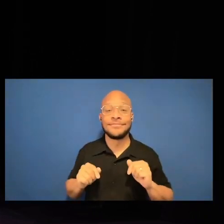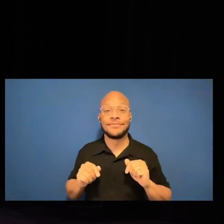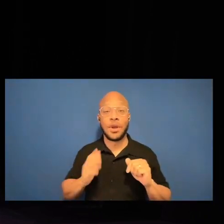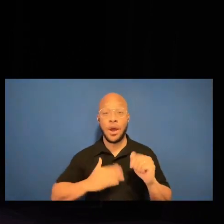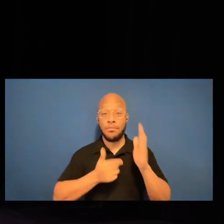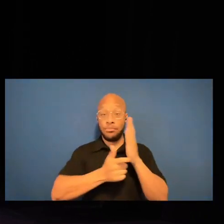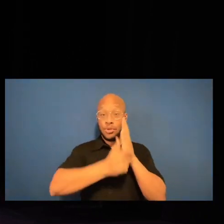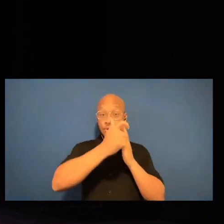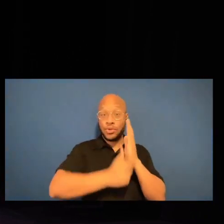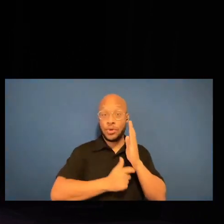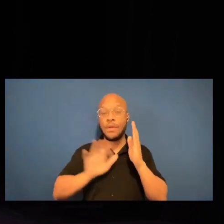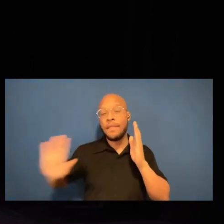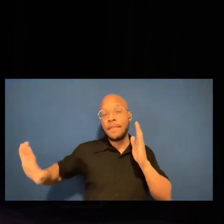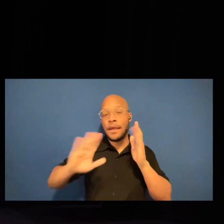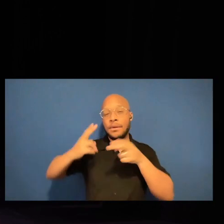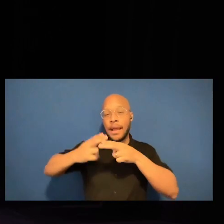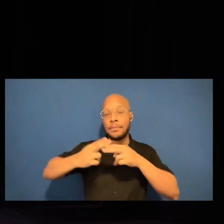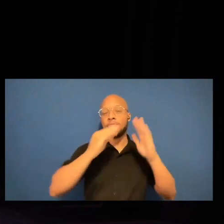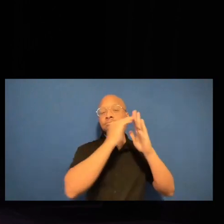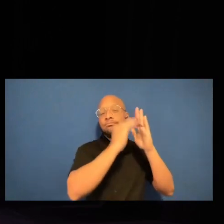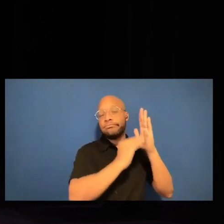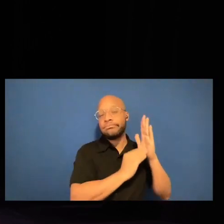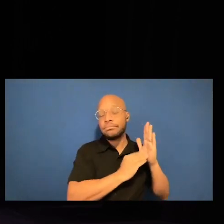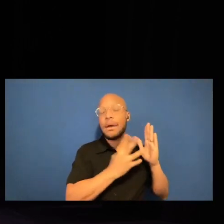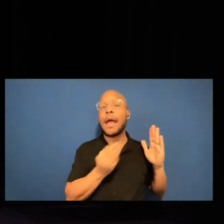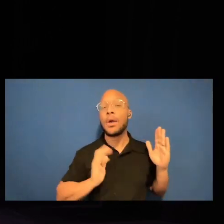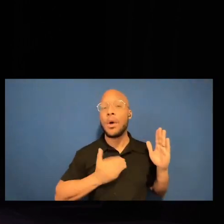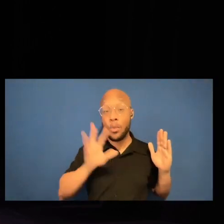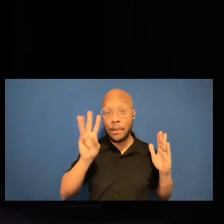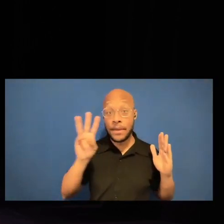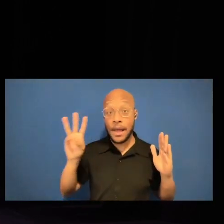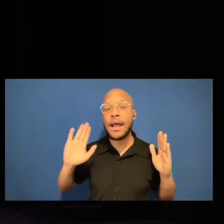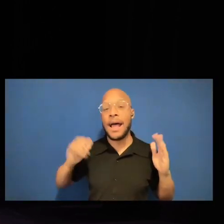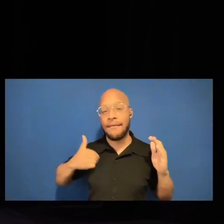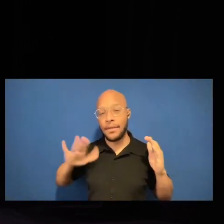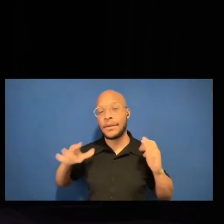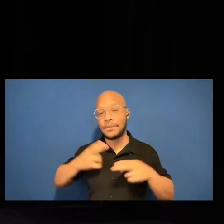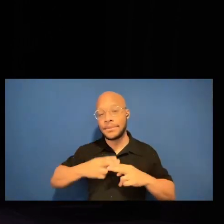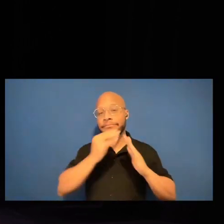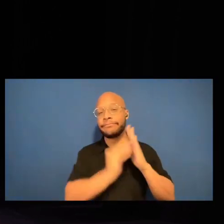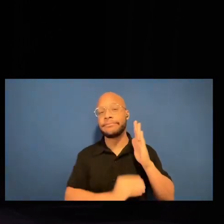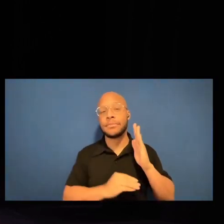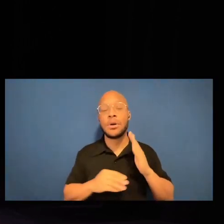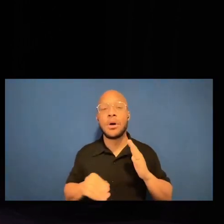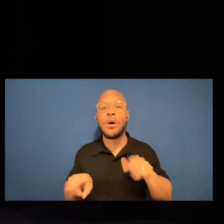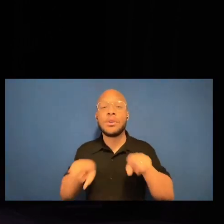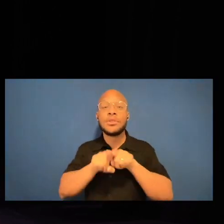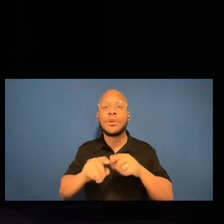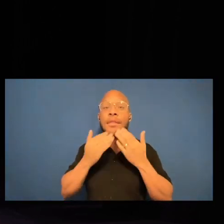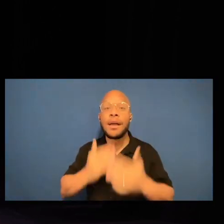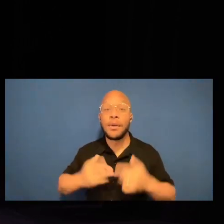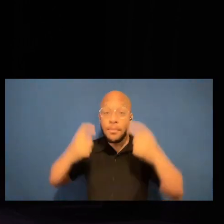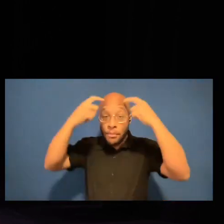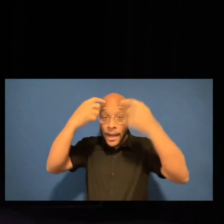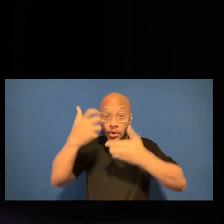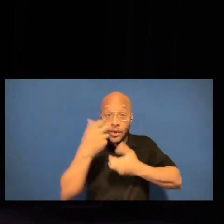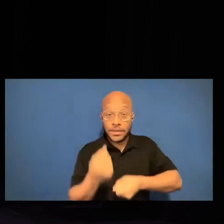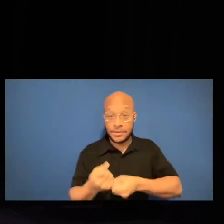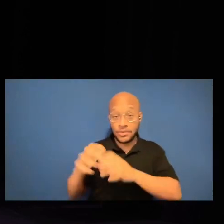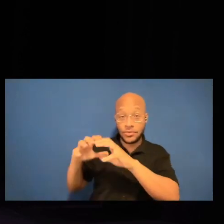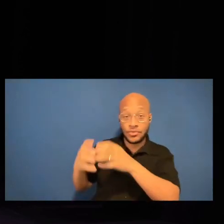our website. And I want to thank my brain trust, and you know who you are. I can't list